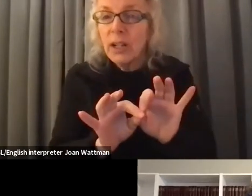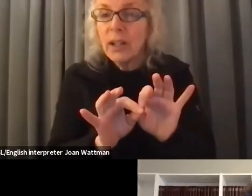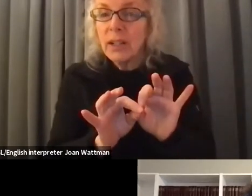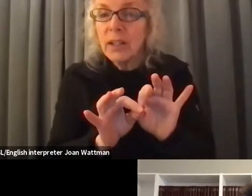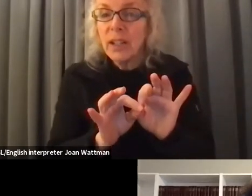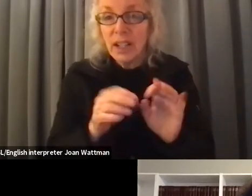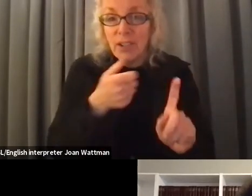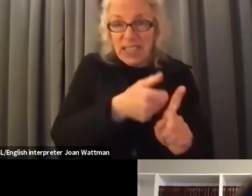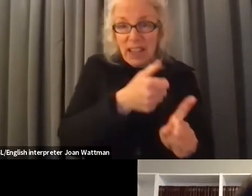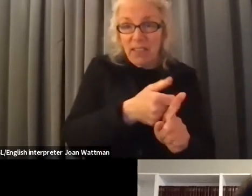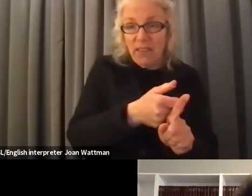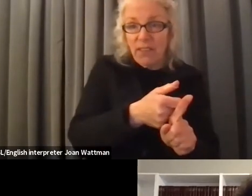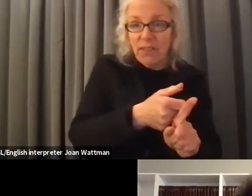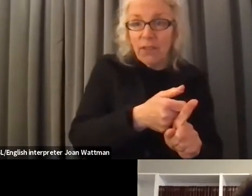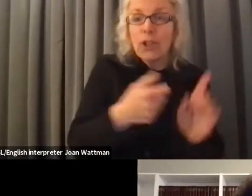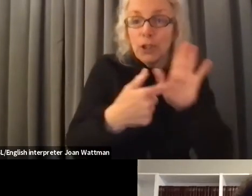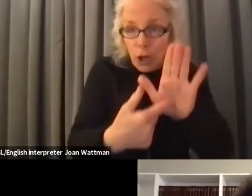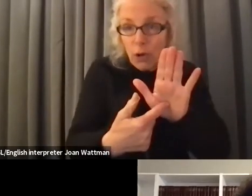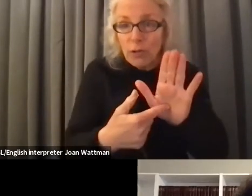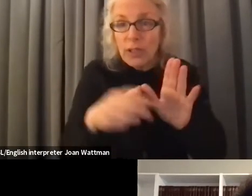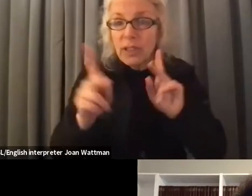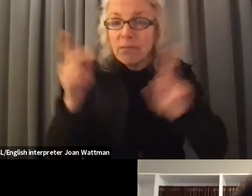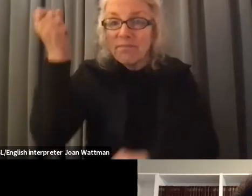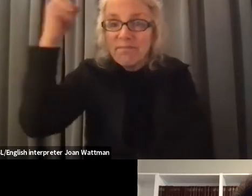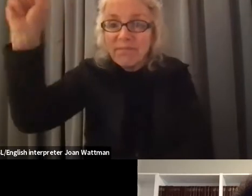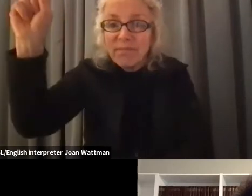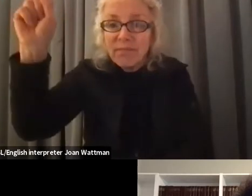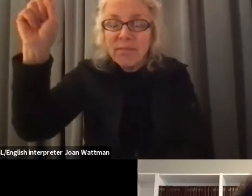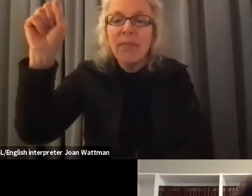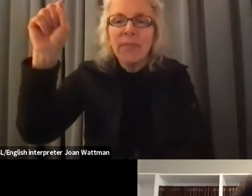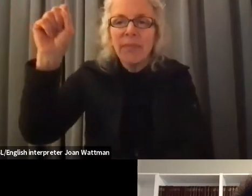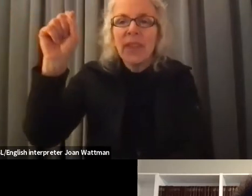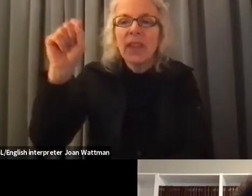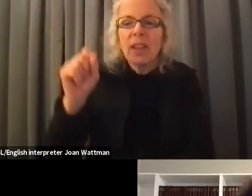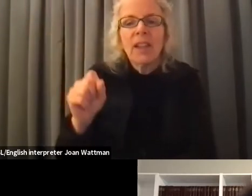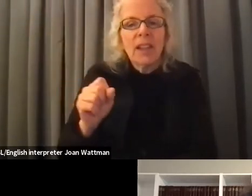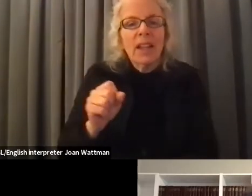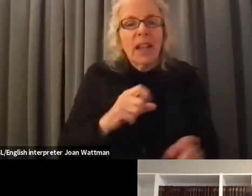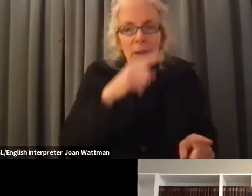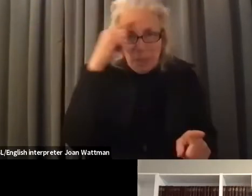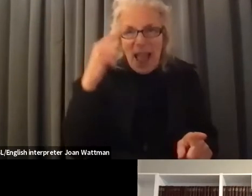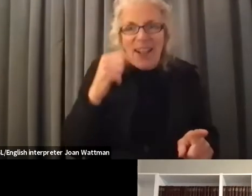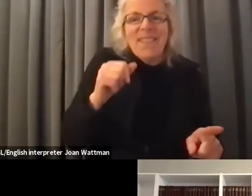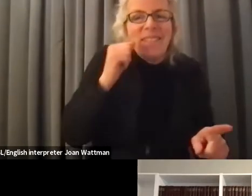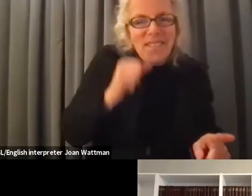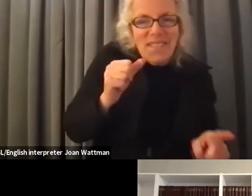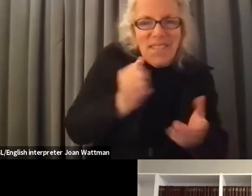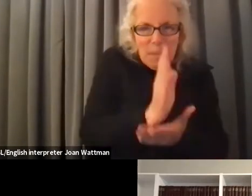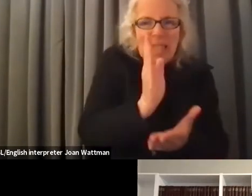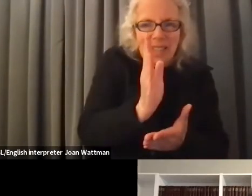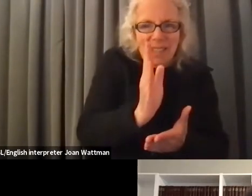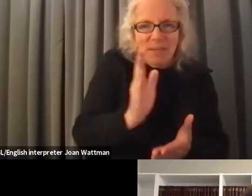reveals the ways in which the movement for Black lives is powerfully informed by a Black feminist politics, an